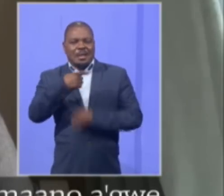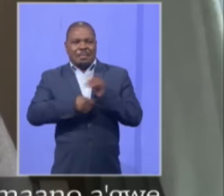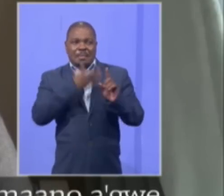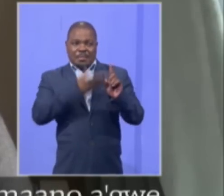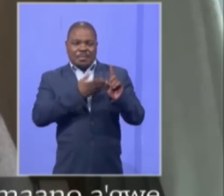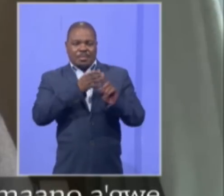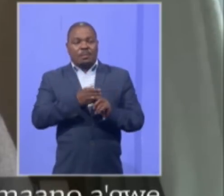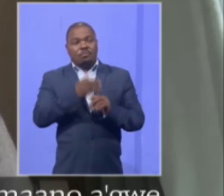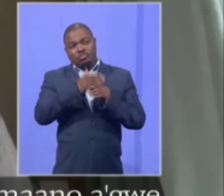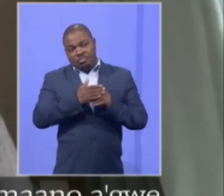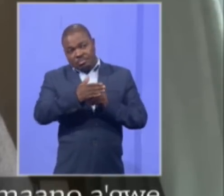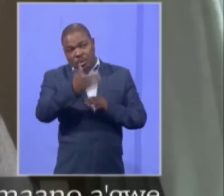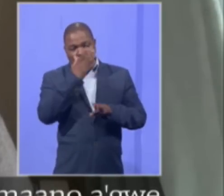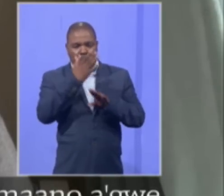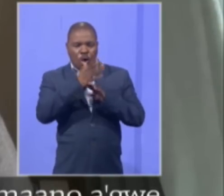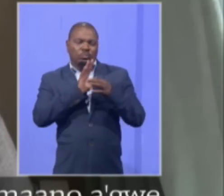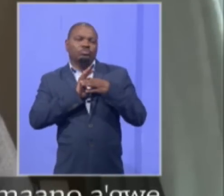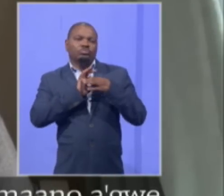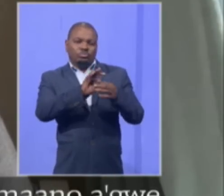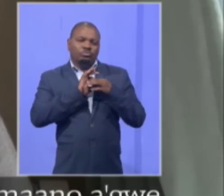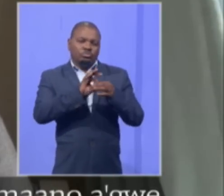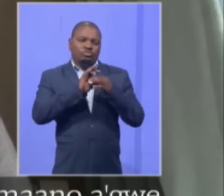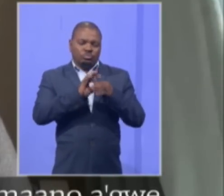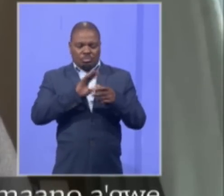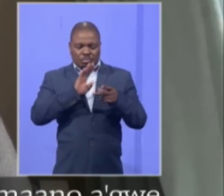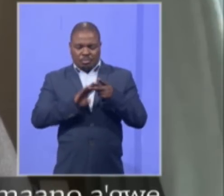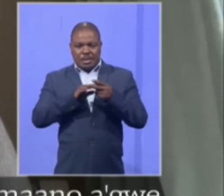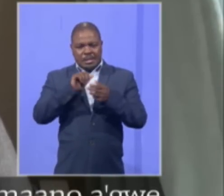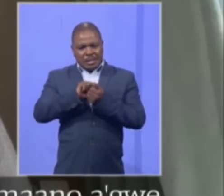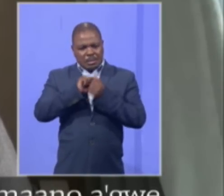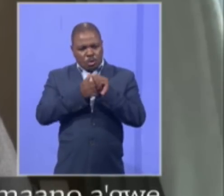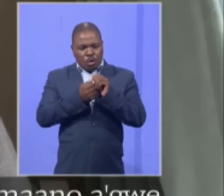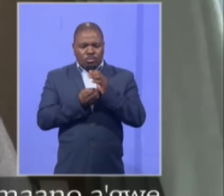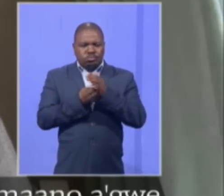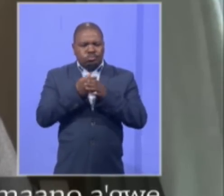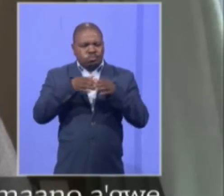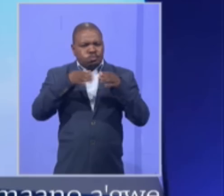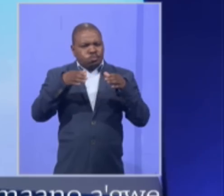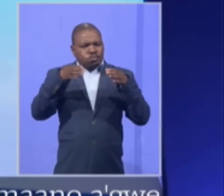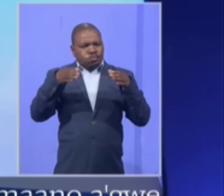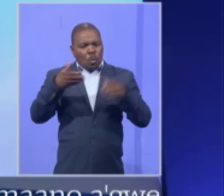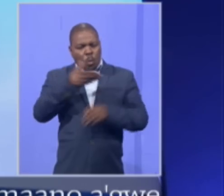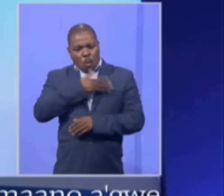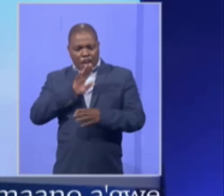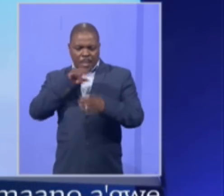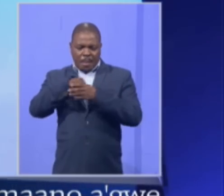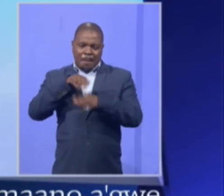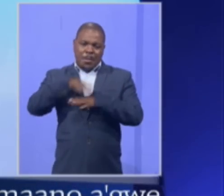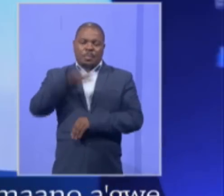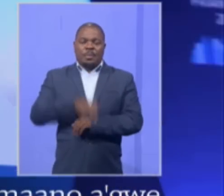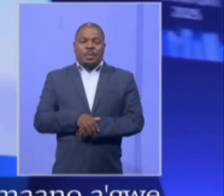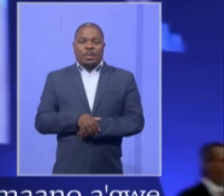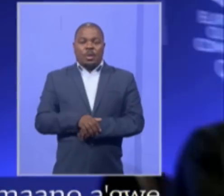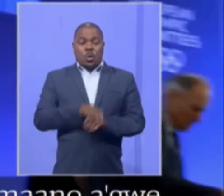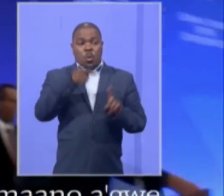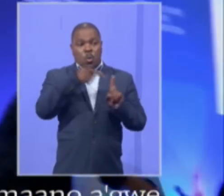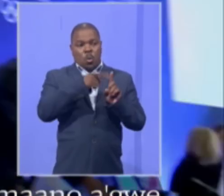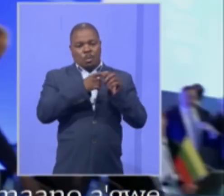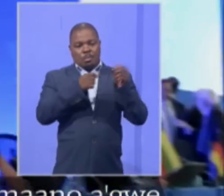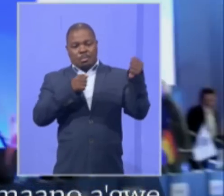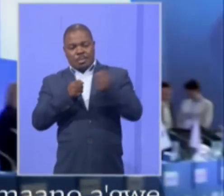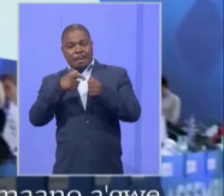forward to working with you and engaging with you to grow the sport, to grow women in sport. Coventry o tlo šoma bjalo ka mopresidente